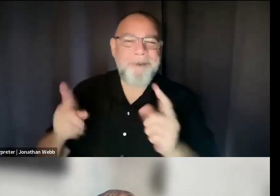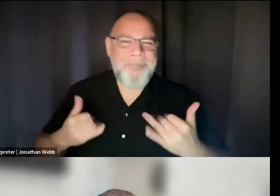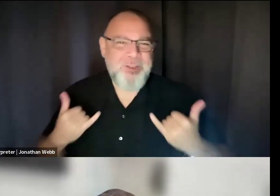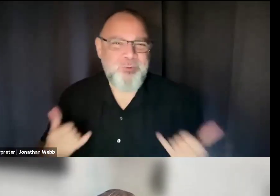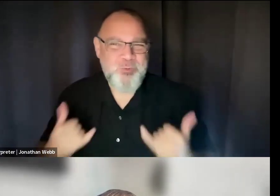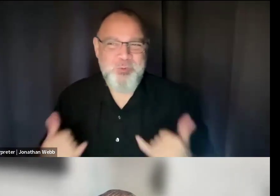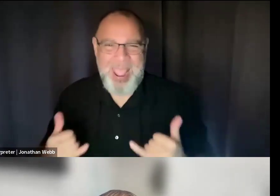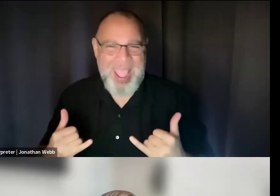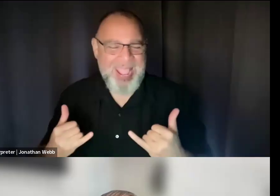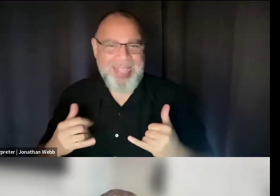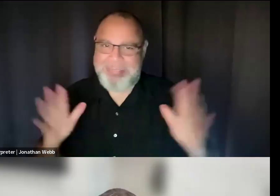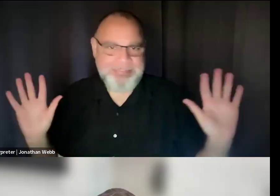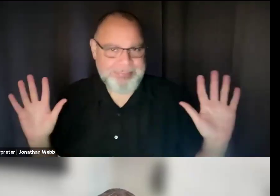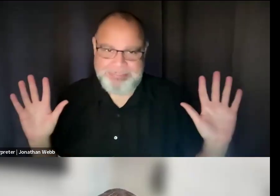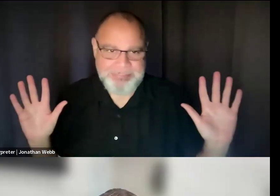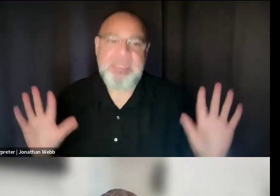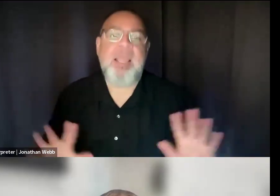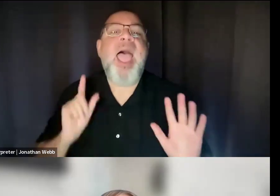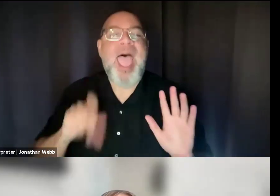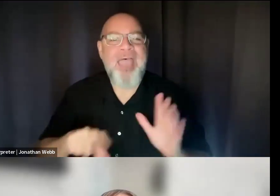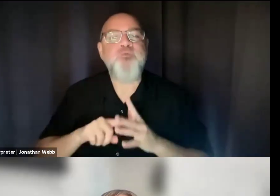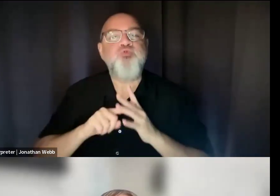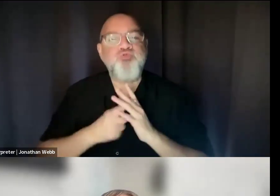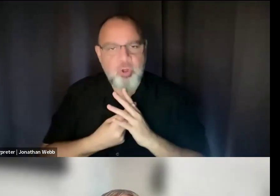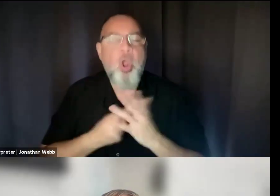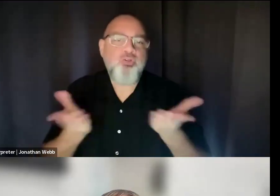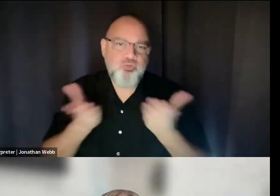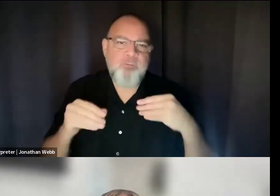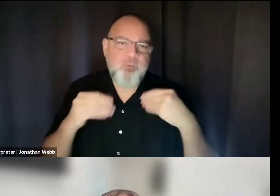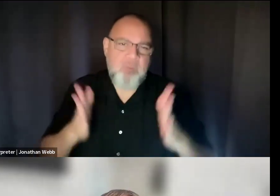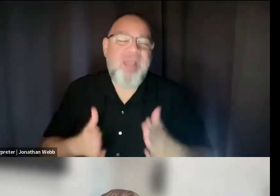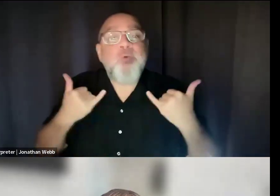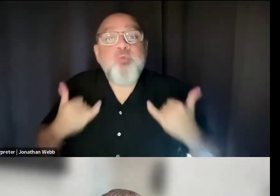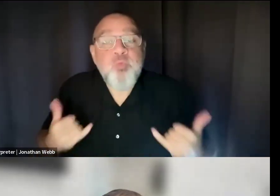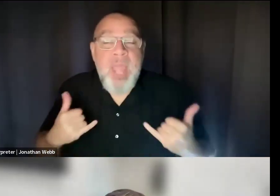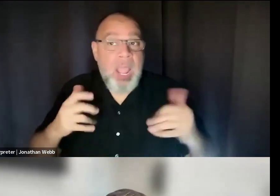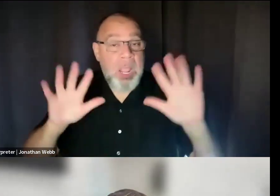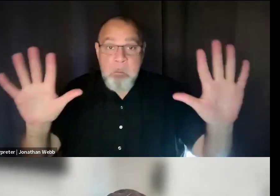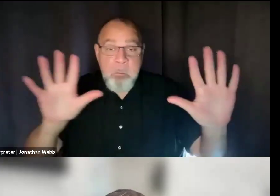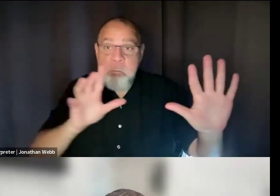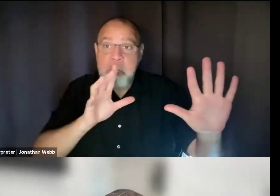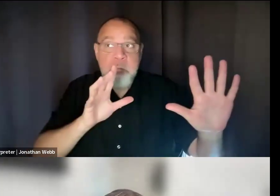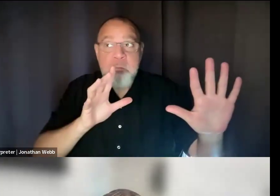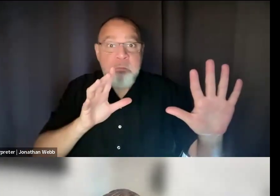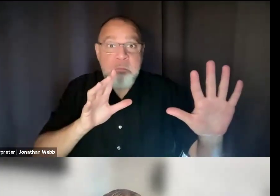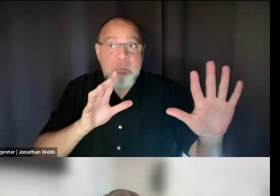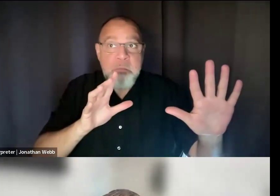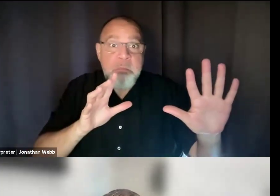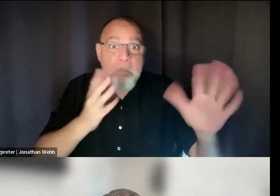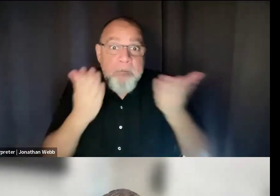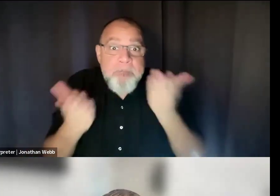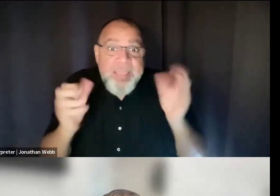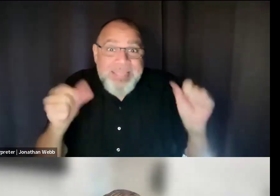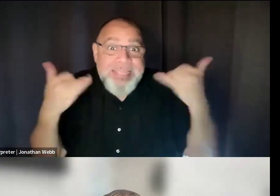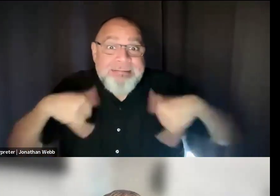to start today, the process at the service provider. That's not to say that they wouldn't be able to answer questions for them, because all